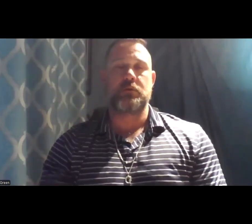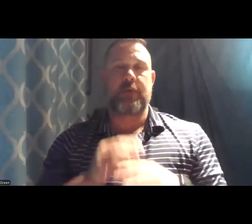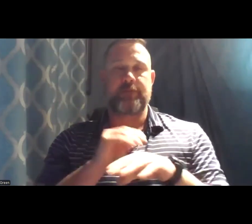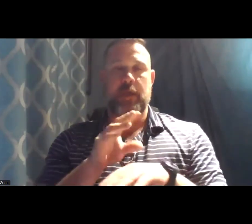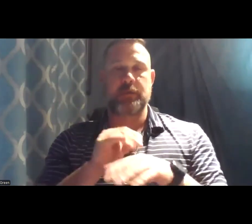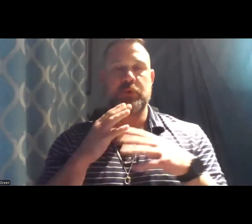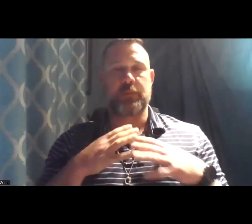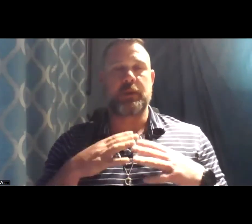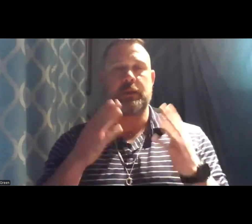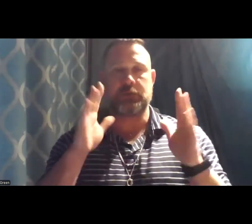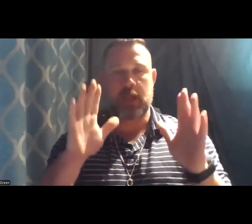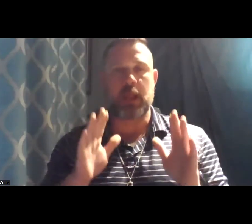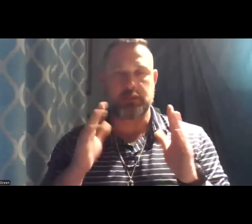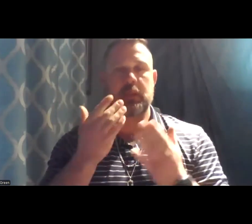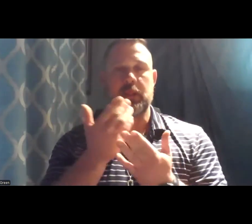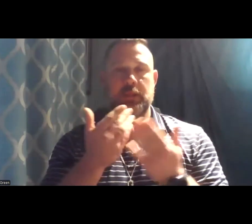excellent hands, and I really